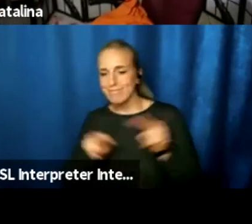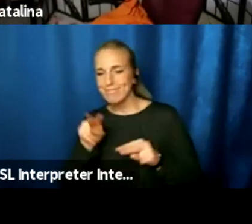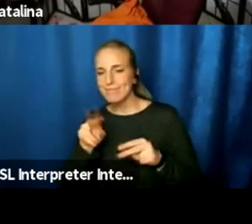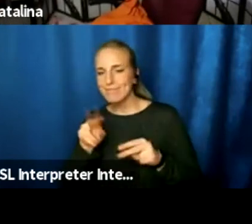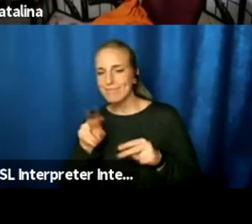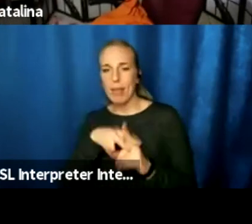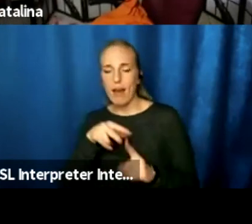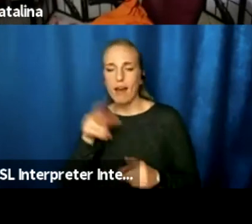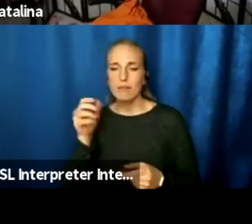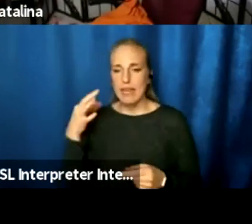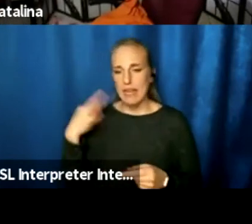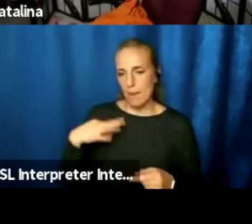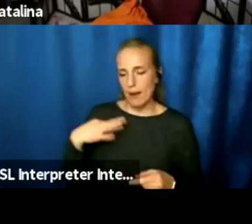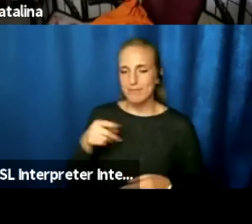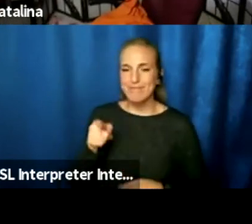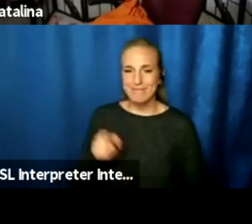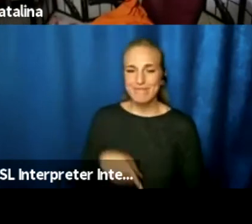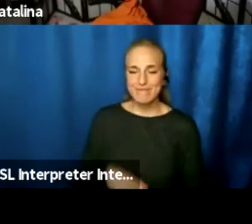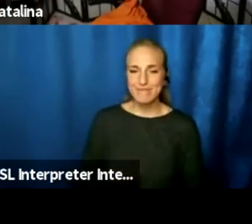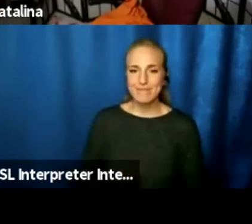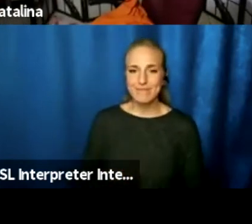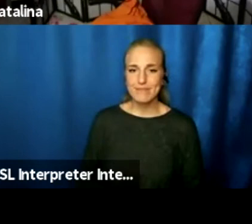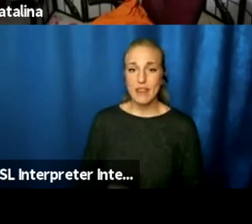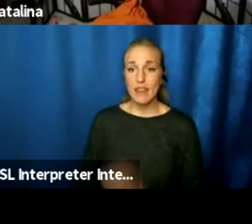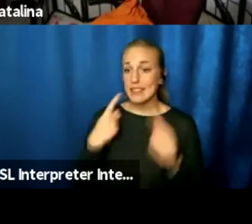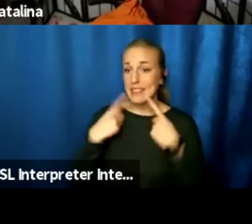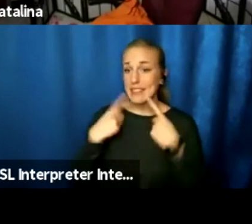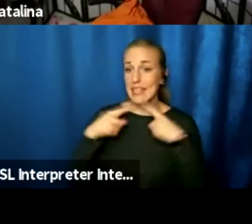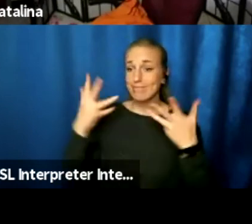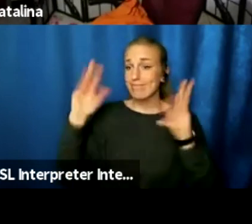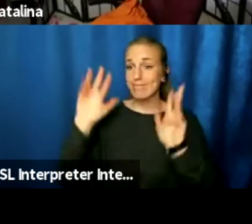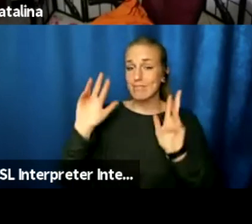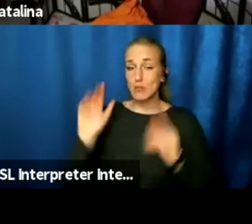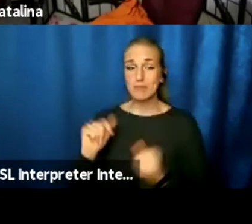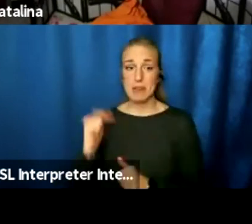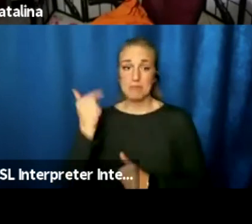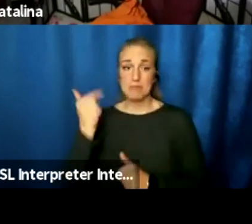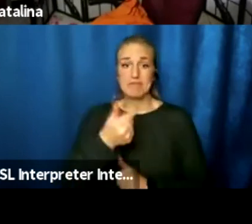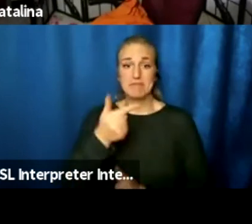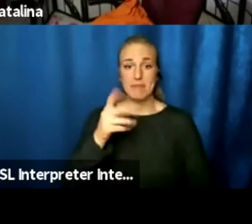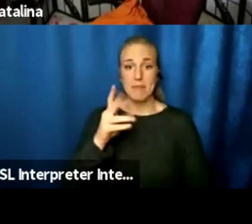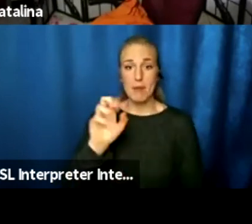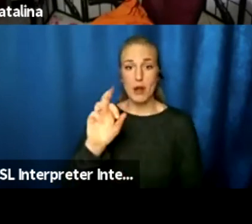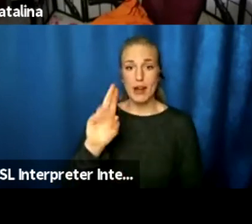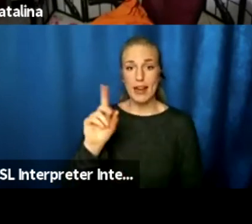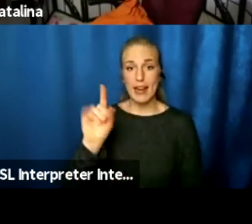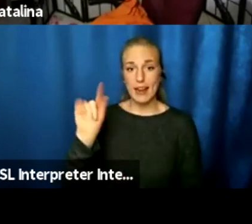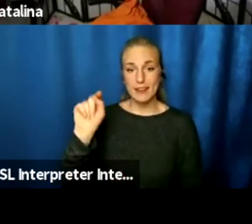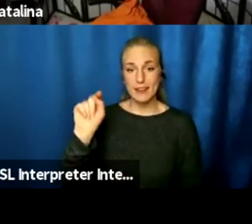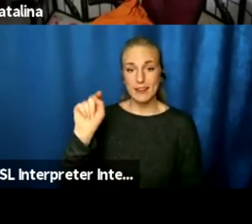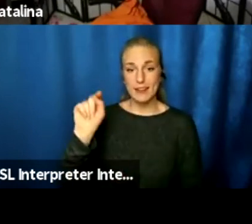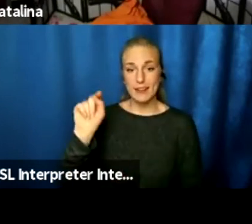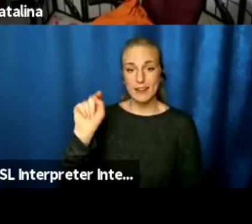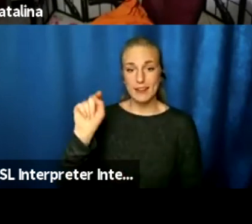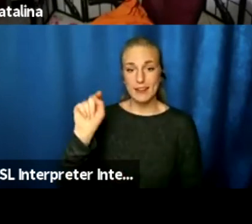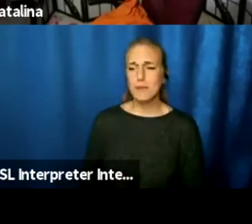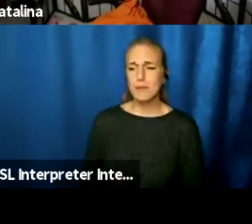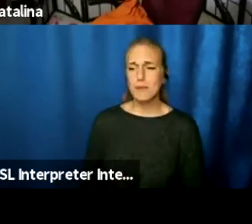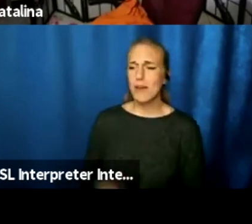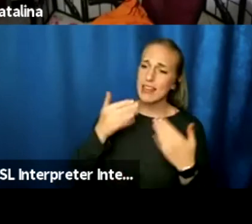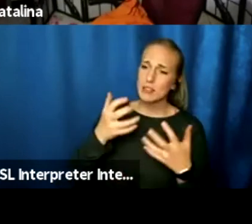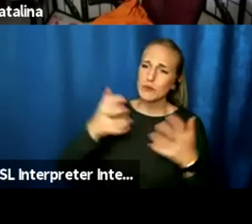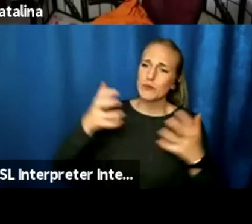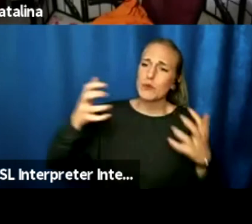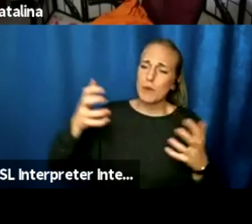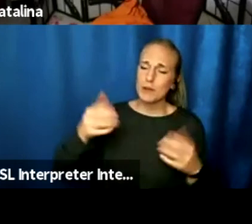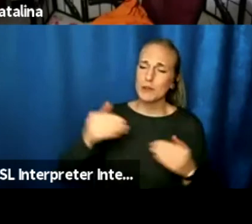are the only announcements we have. So Bernadette, I will turn it back to you. Okay. Thank you so much. I'm glad